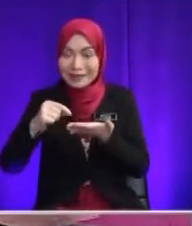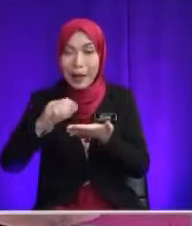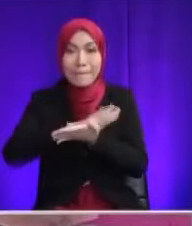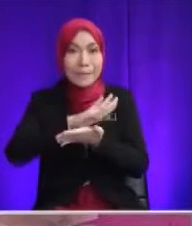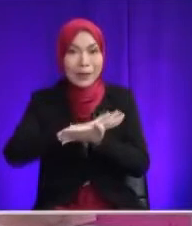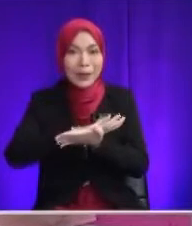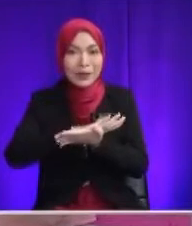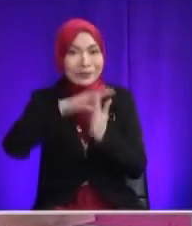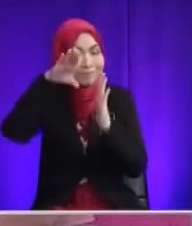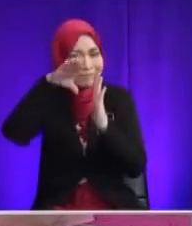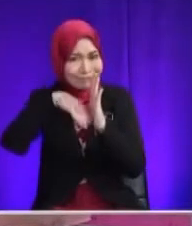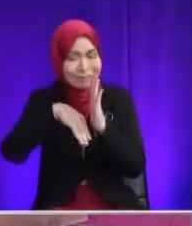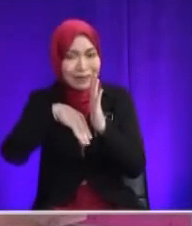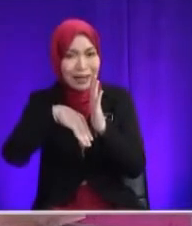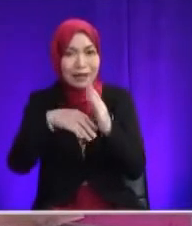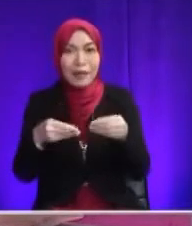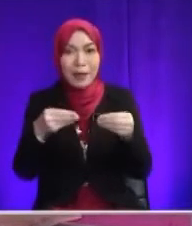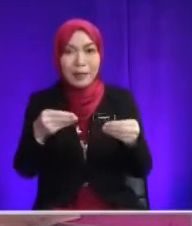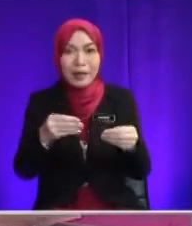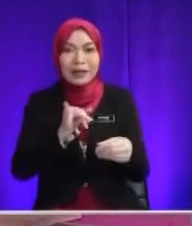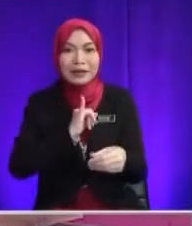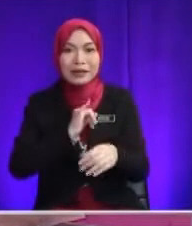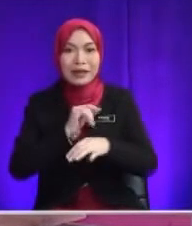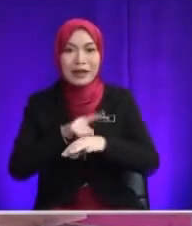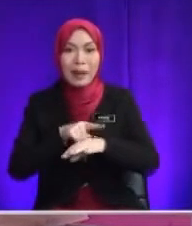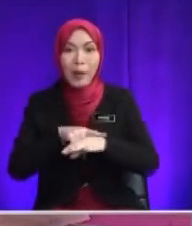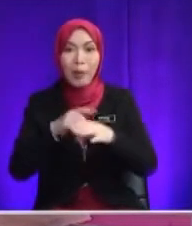decreased, leaving us more time to catch criminals.